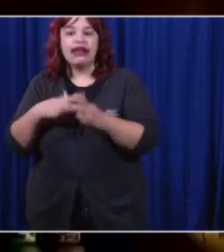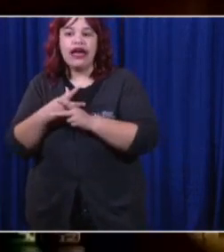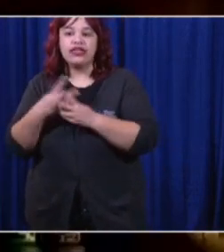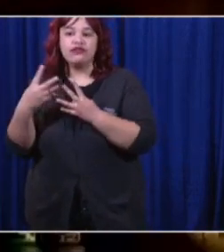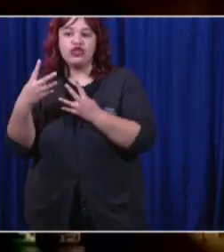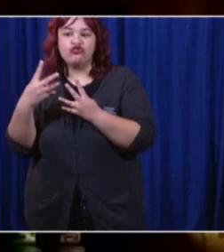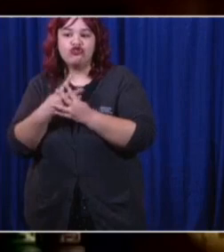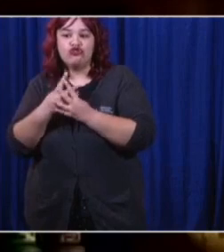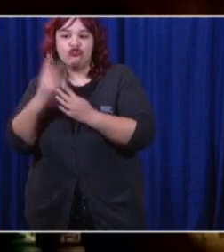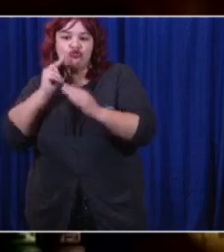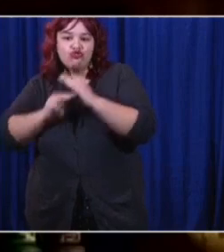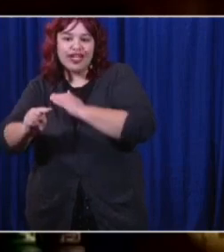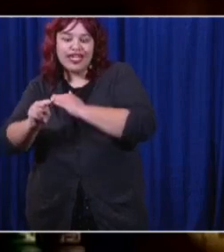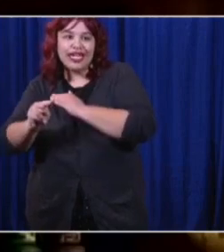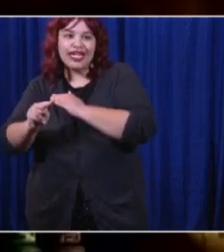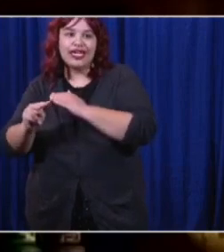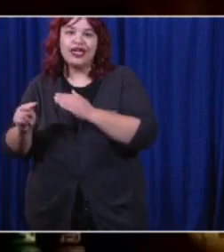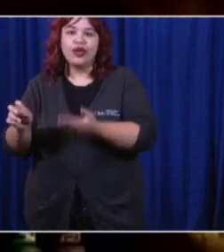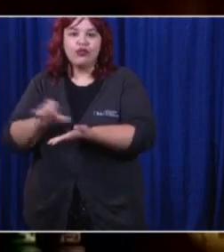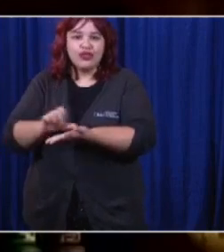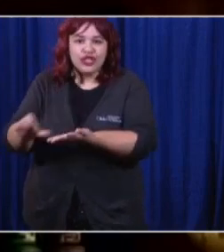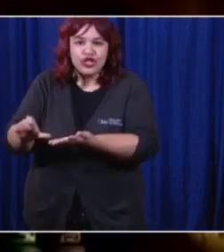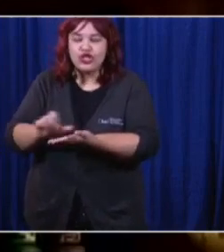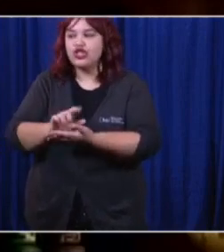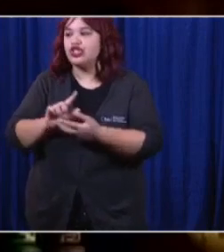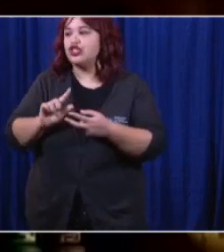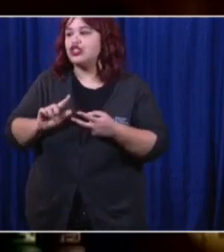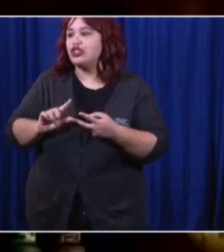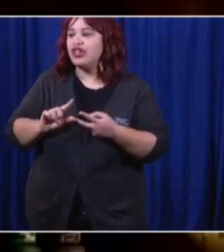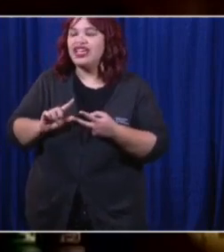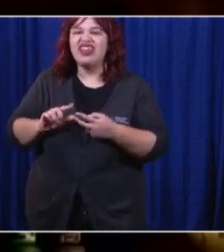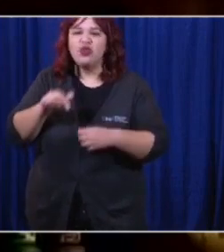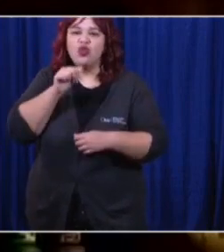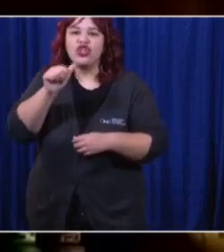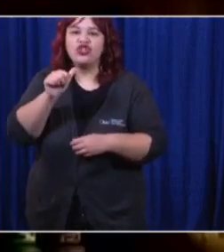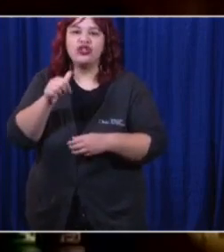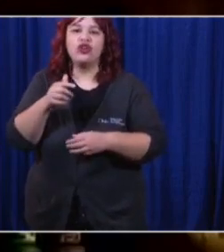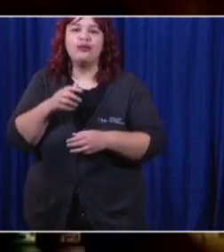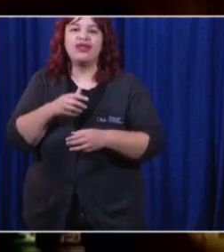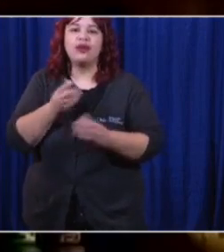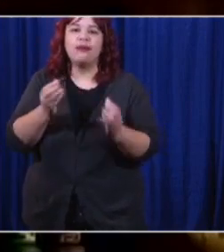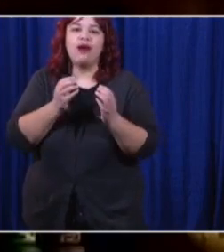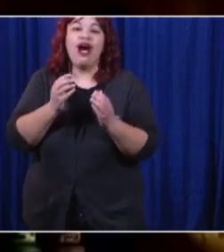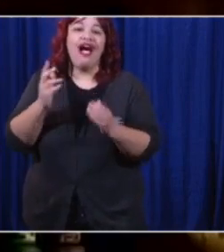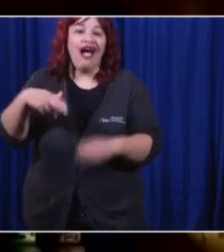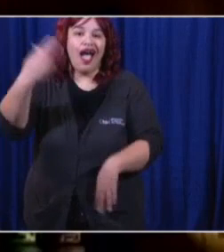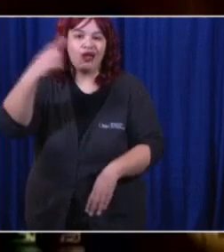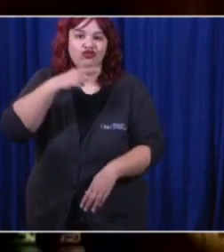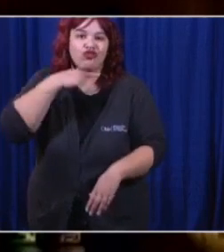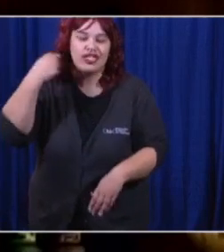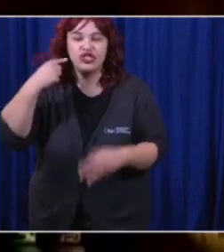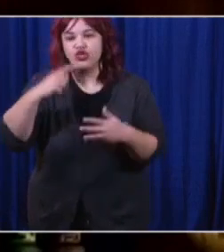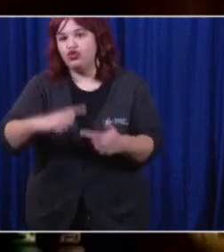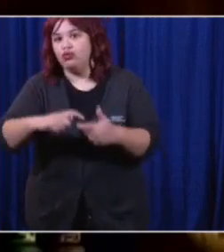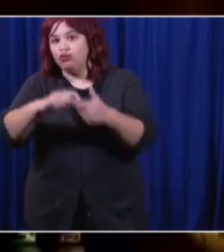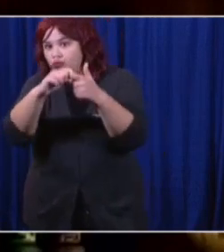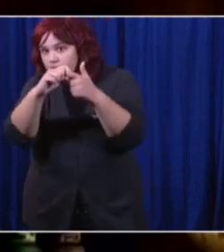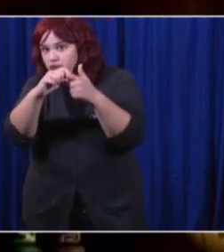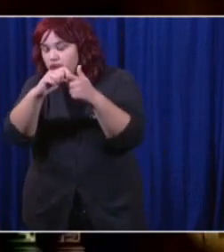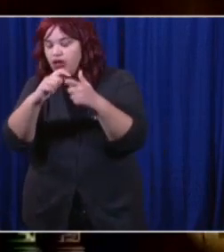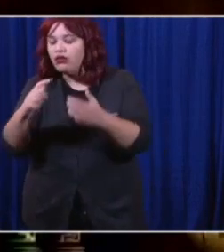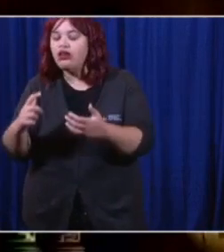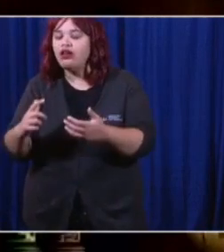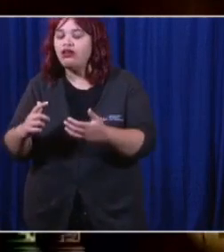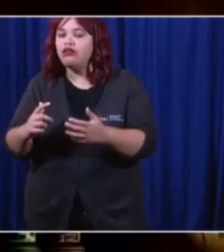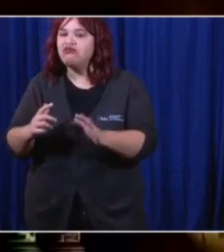or similar things that would certainly be nothing like threatening or limb threatening, any of those things. So I don't know that it's going to be a snap of the fingers, Kevin, and